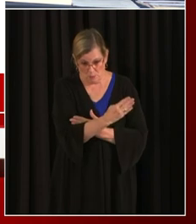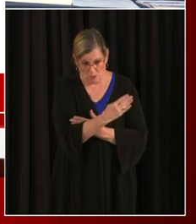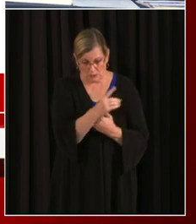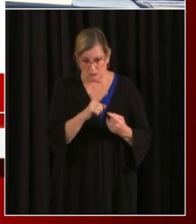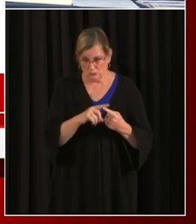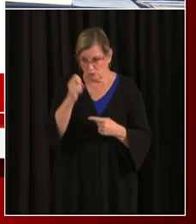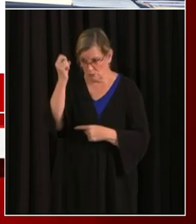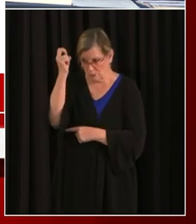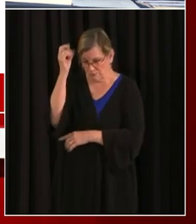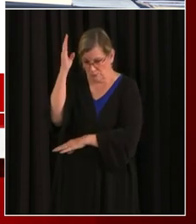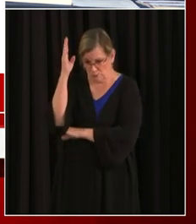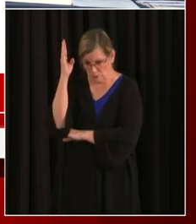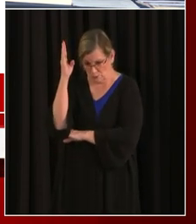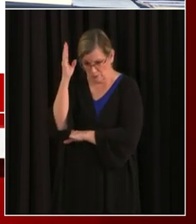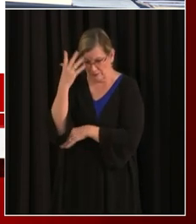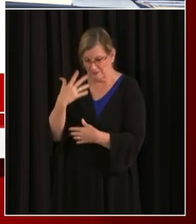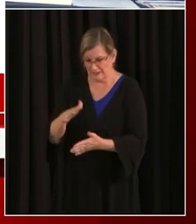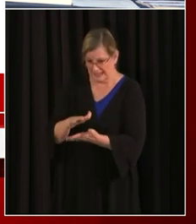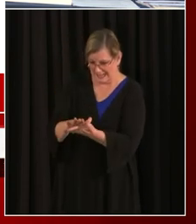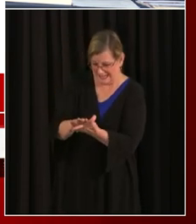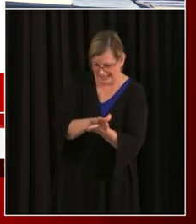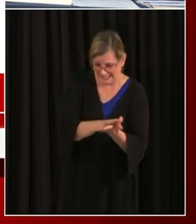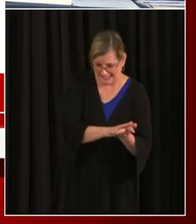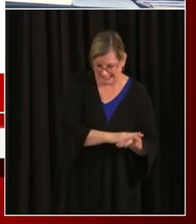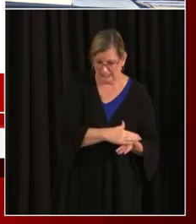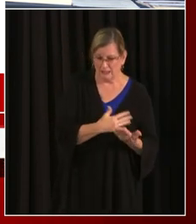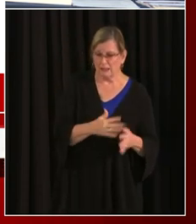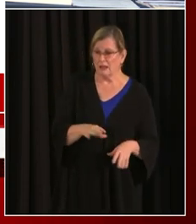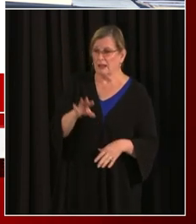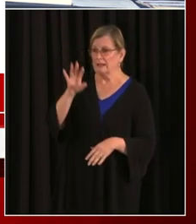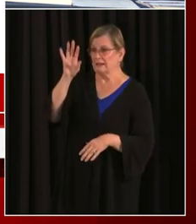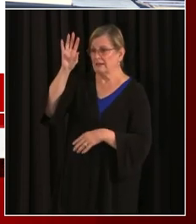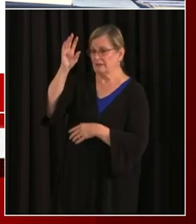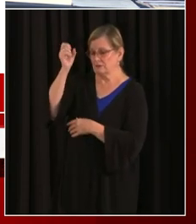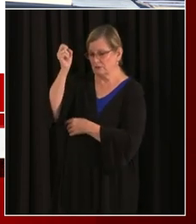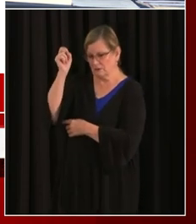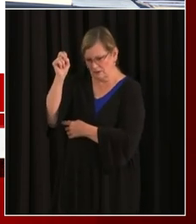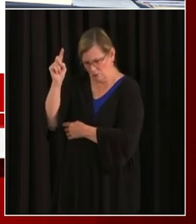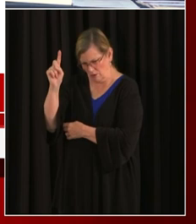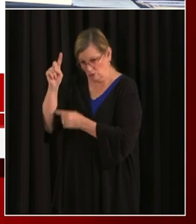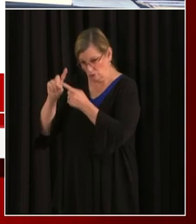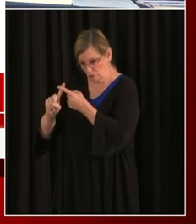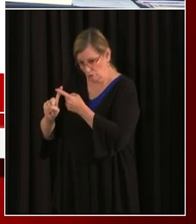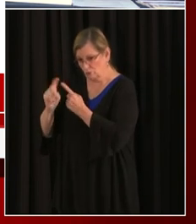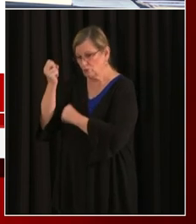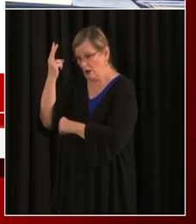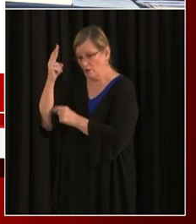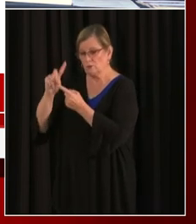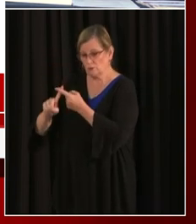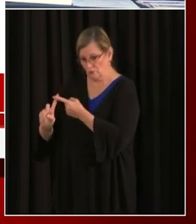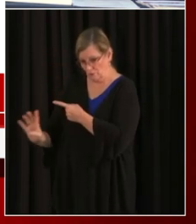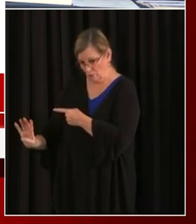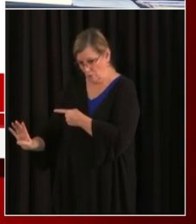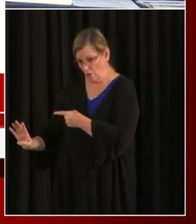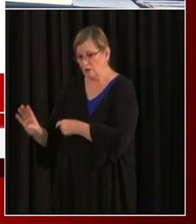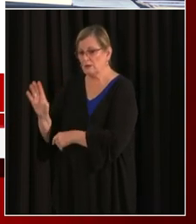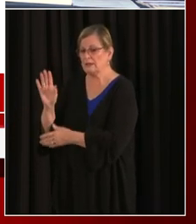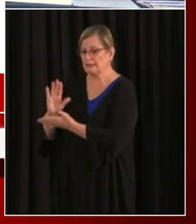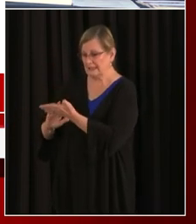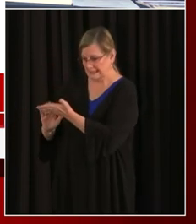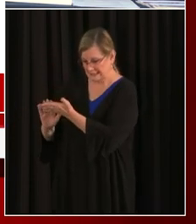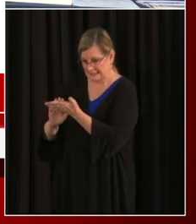to 4, and then evening permits will start from 4 p.m. With the last permit schedule or block ending at 8